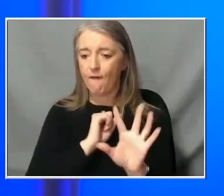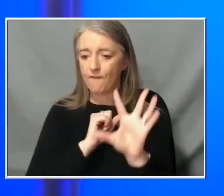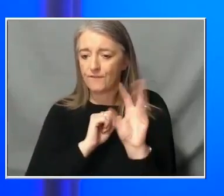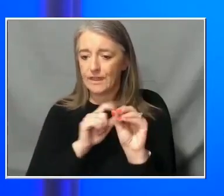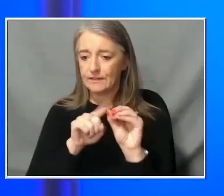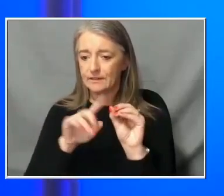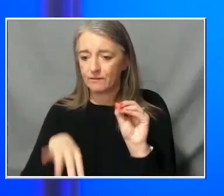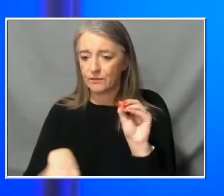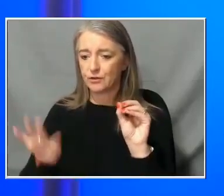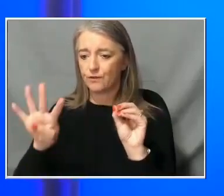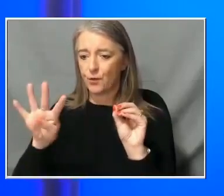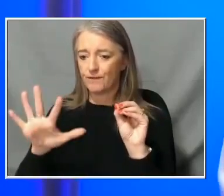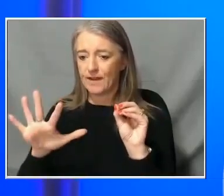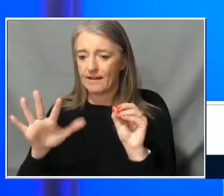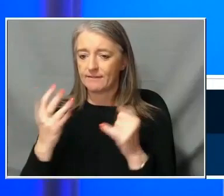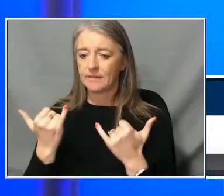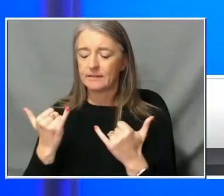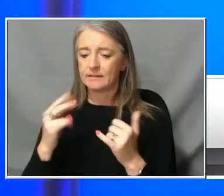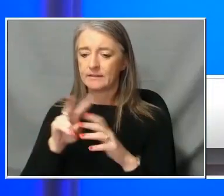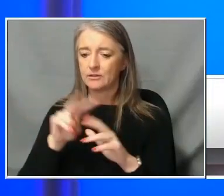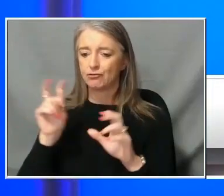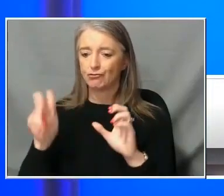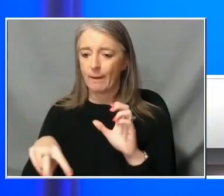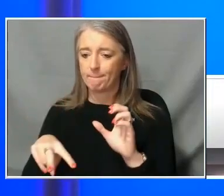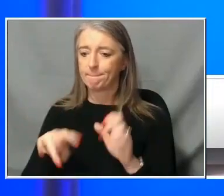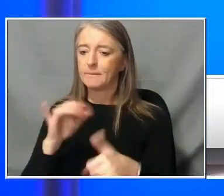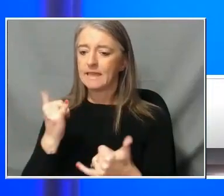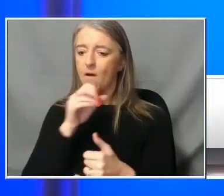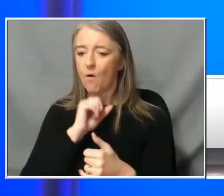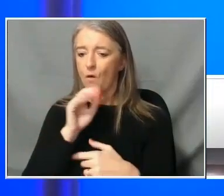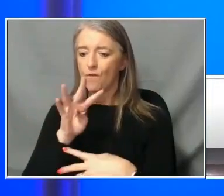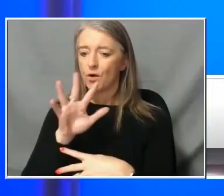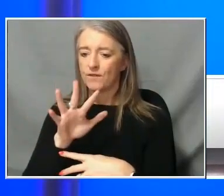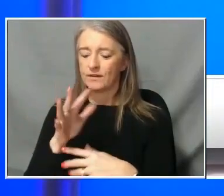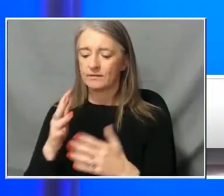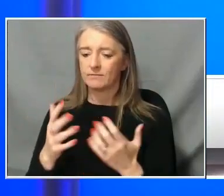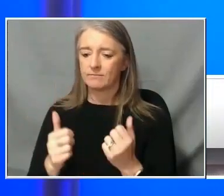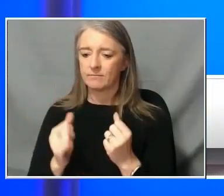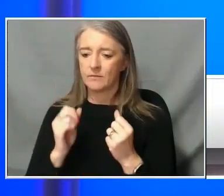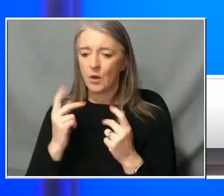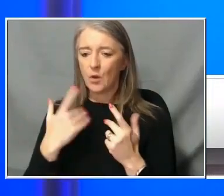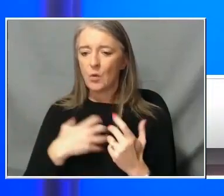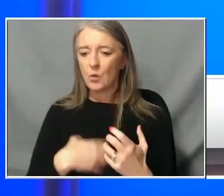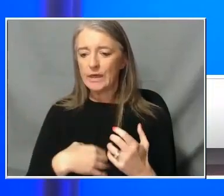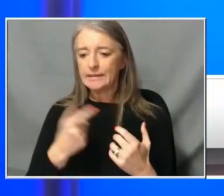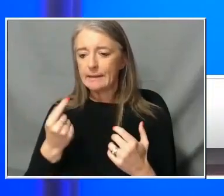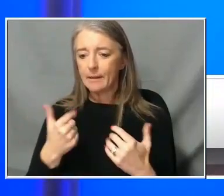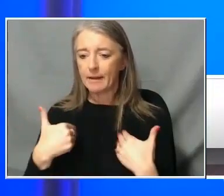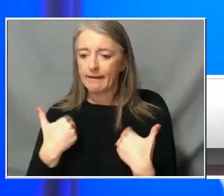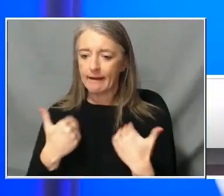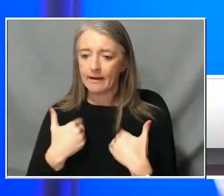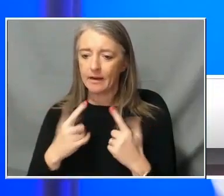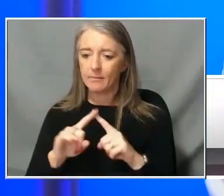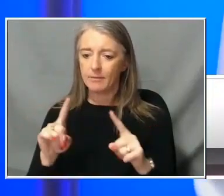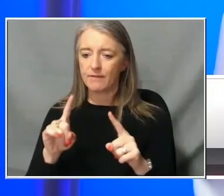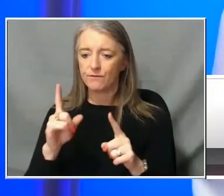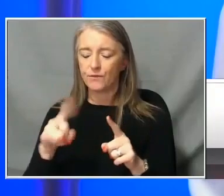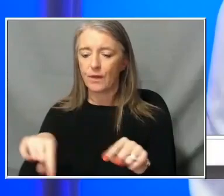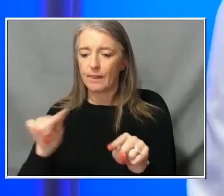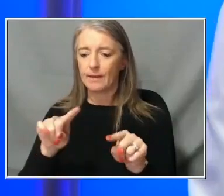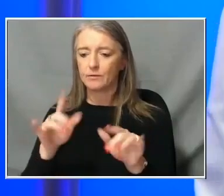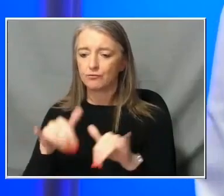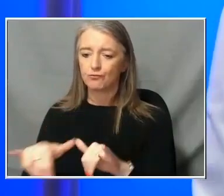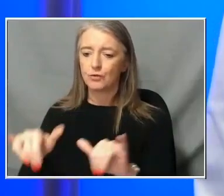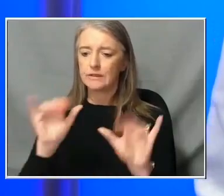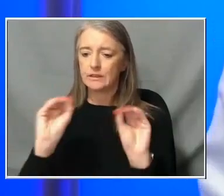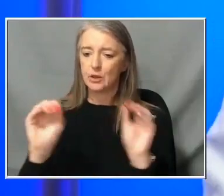age 45. That's the jump they made. I think a lot of us wish they would have went lower, but that's for in terms of screening routine, no symptoms,